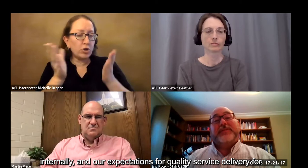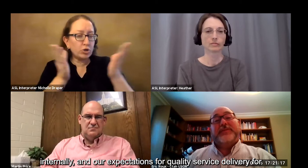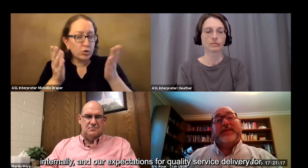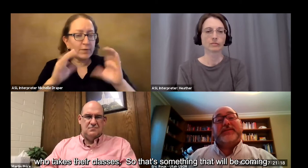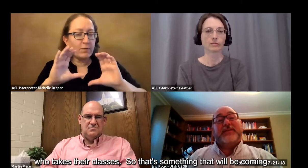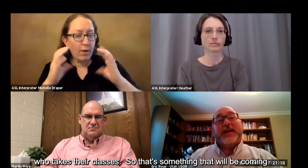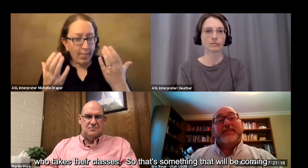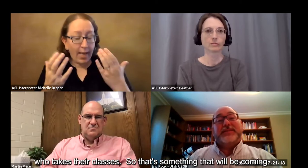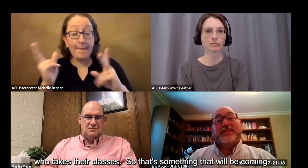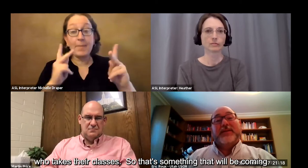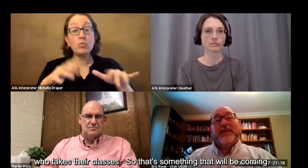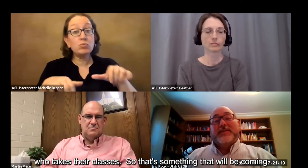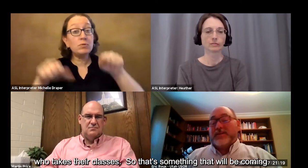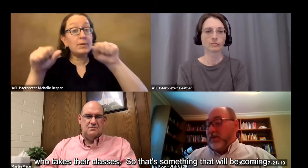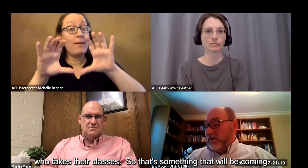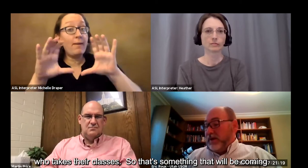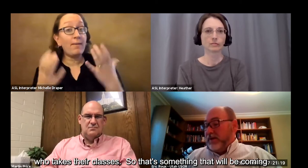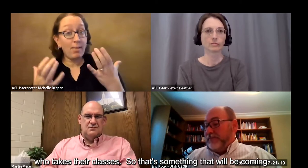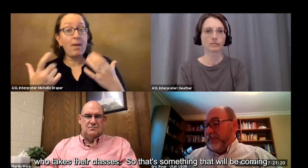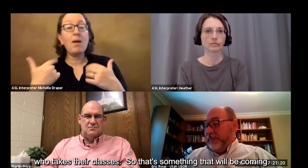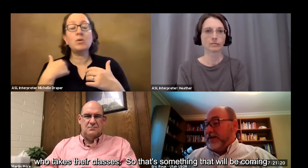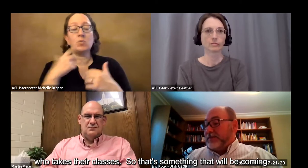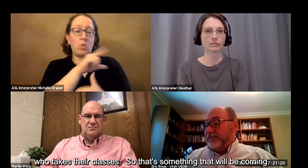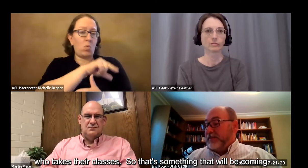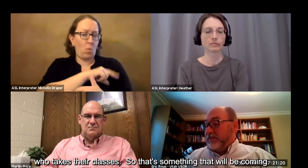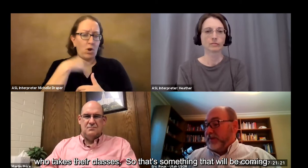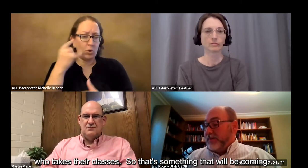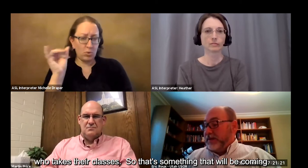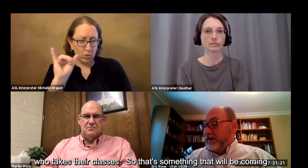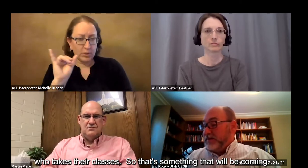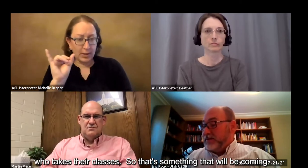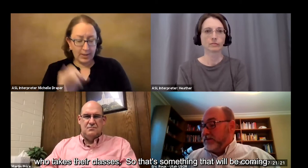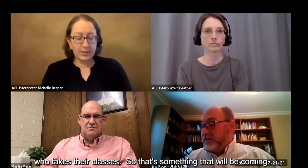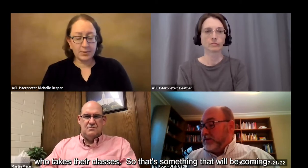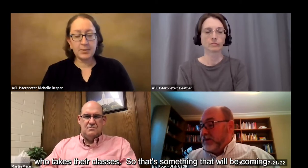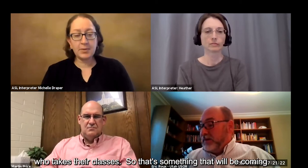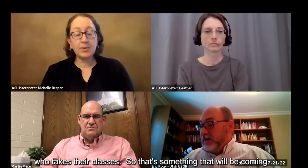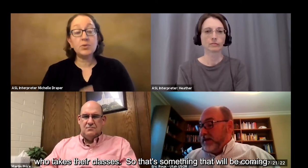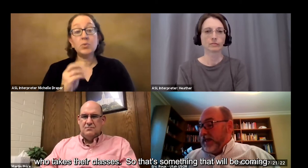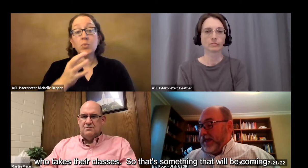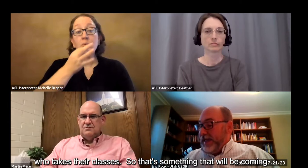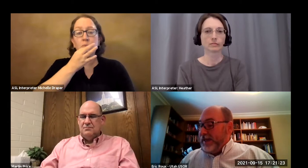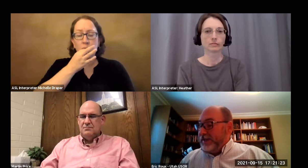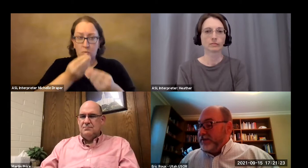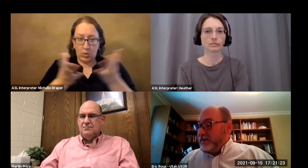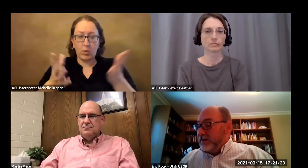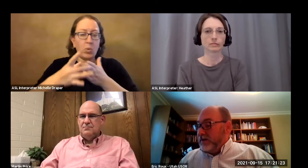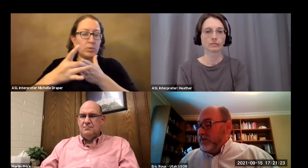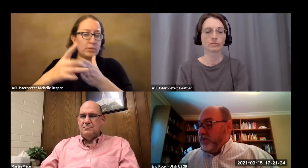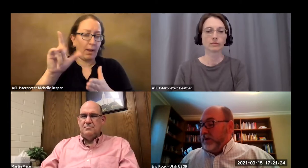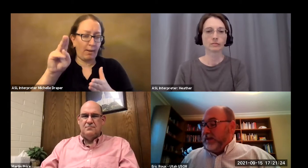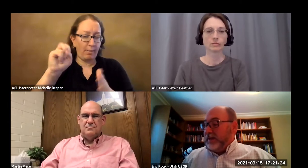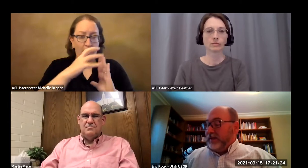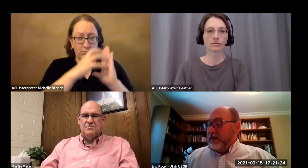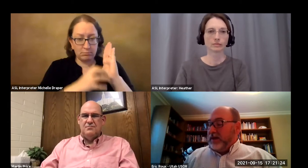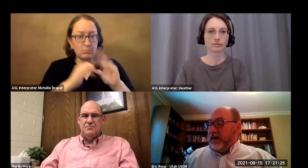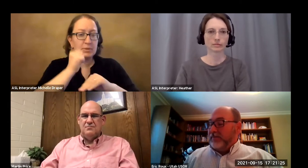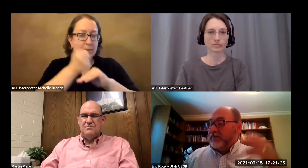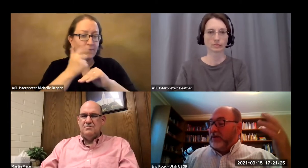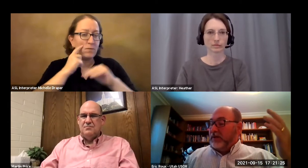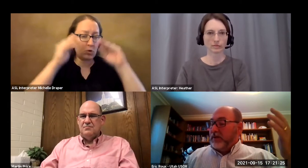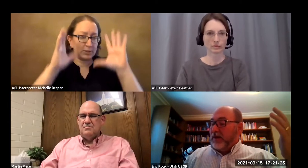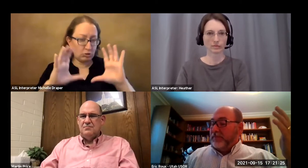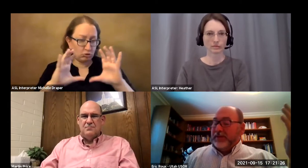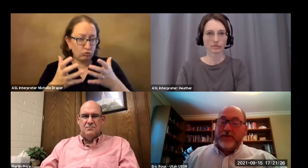for anyone who takes their classes. So that's something that'll be coming out soon. And we